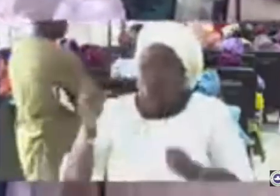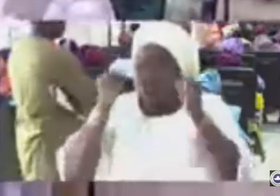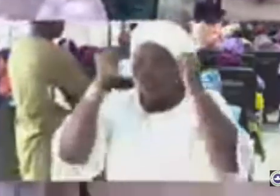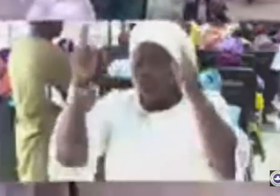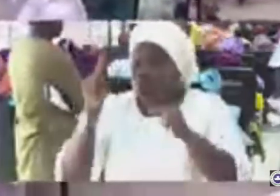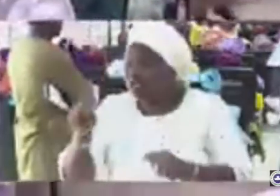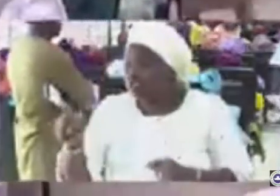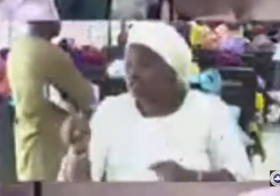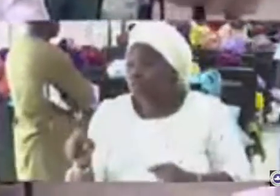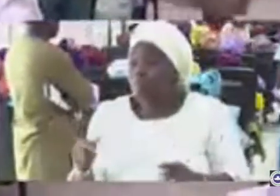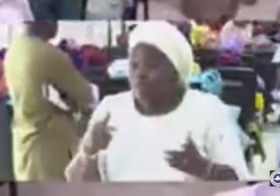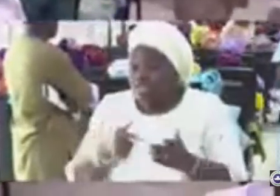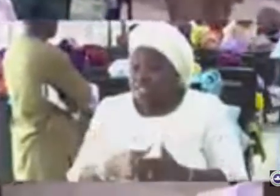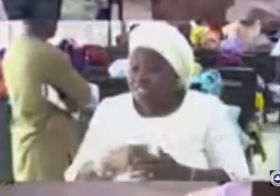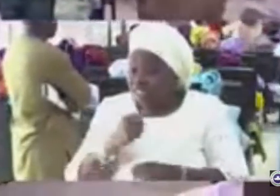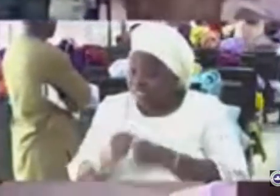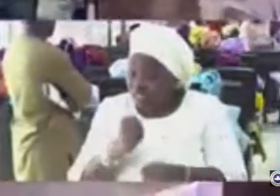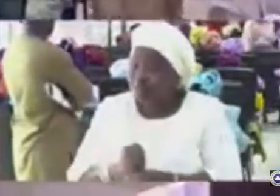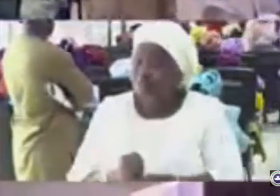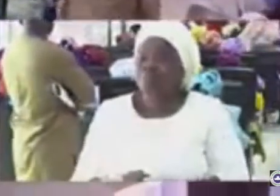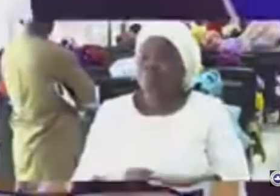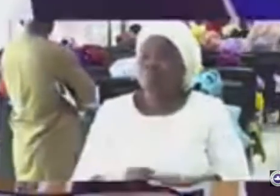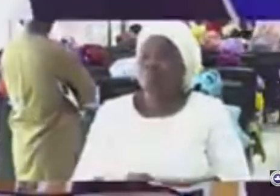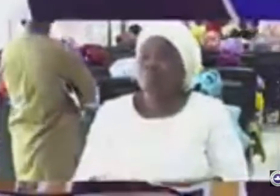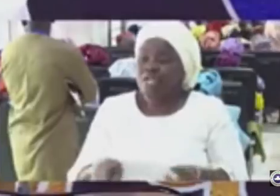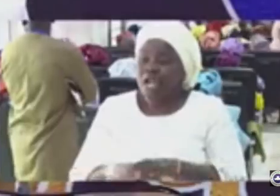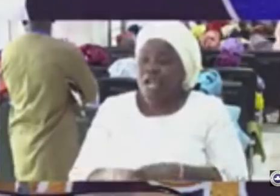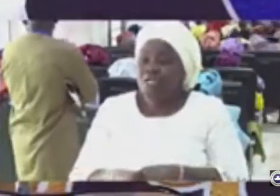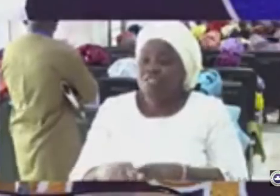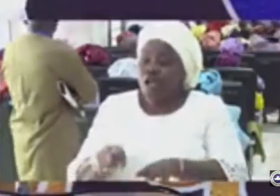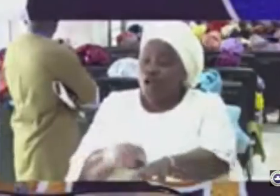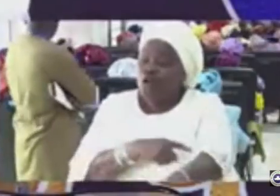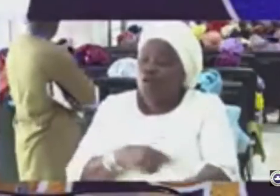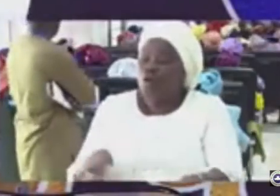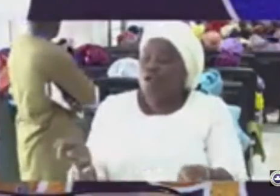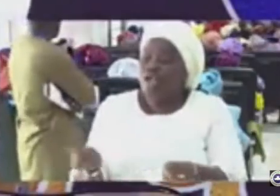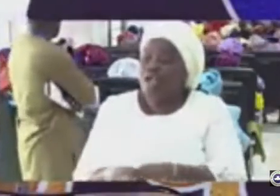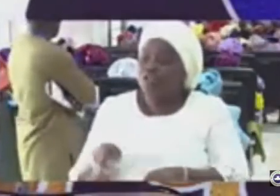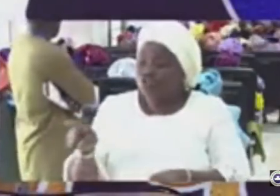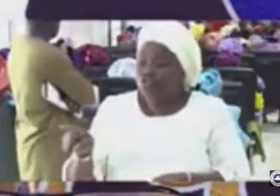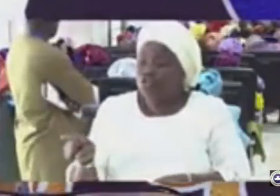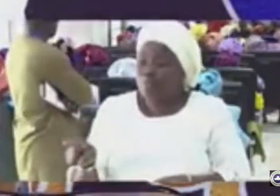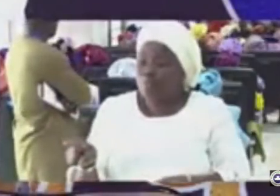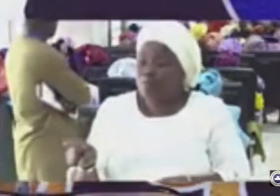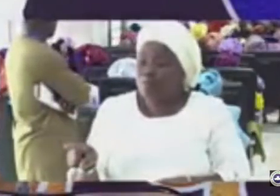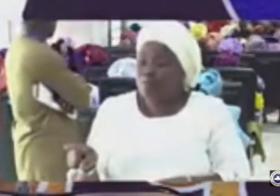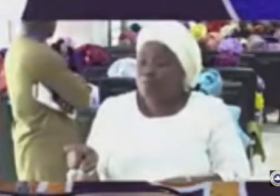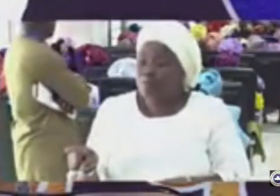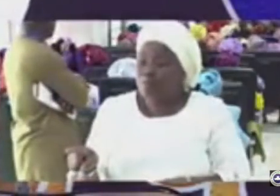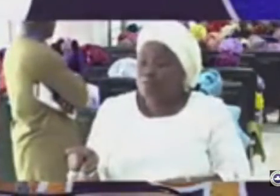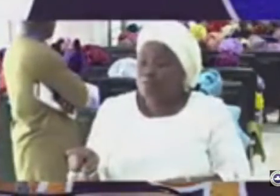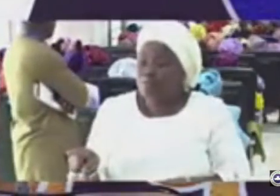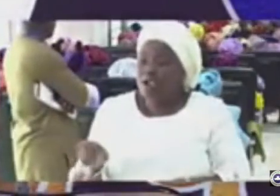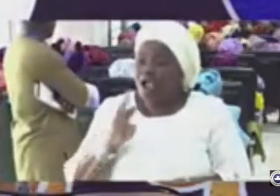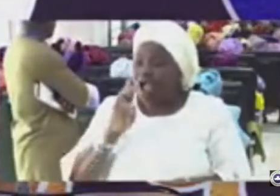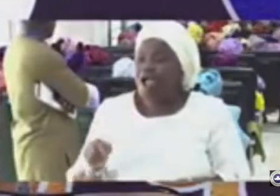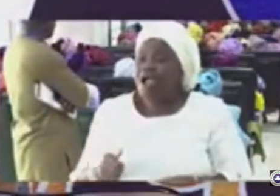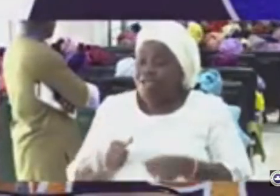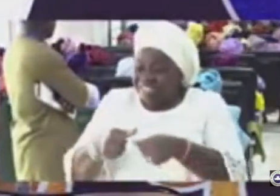Because the Bible says, as long as you are still alive, there's hope for you. Ecclesiastes chapter 9, verse